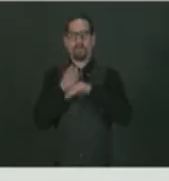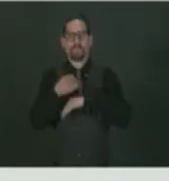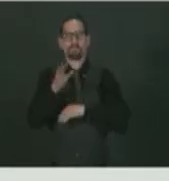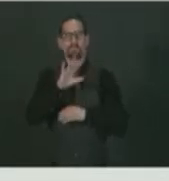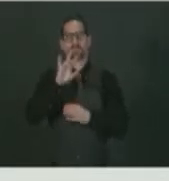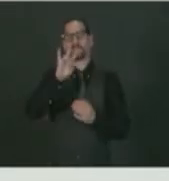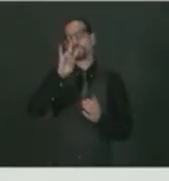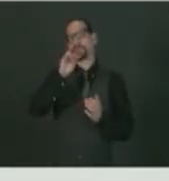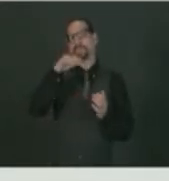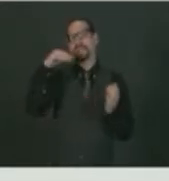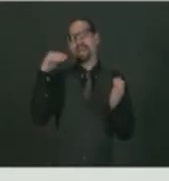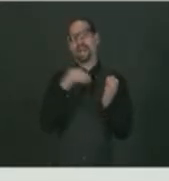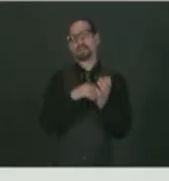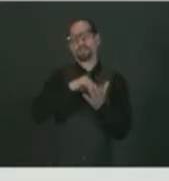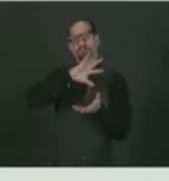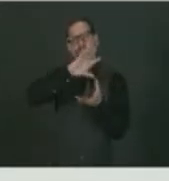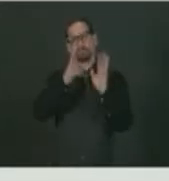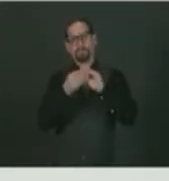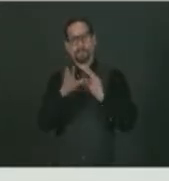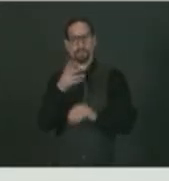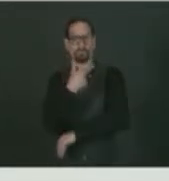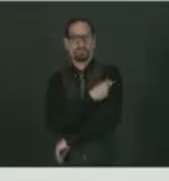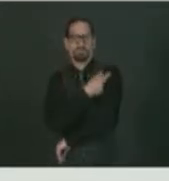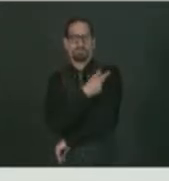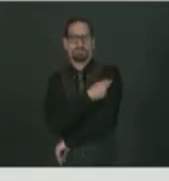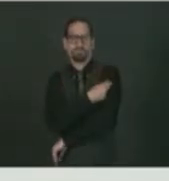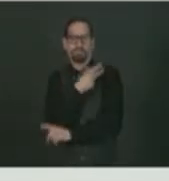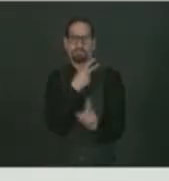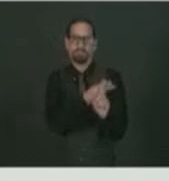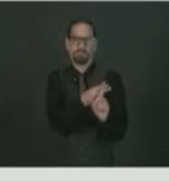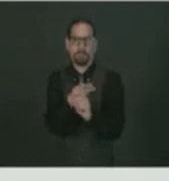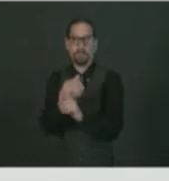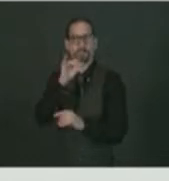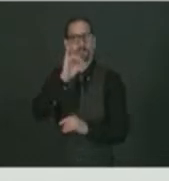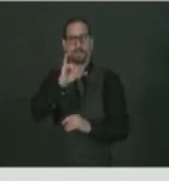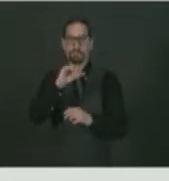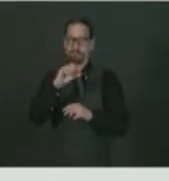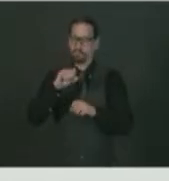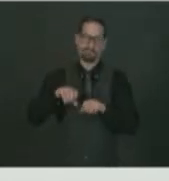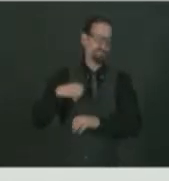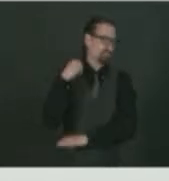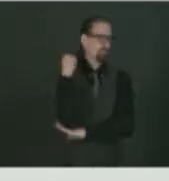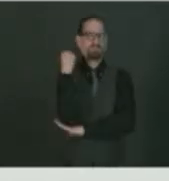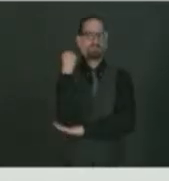of vaccine, which is more than we have done in any one week thus far.